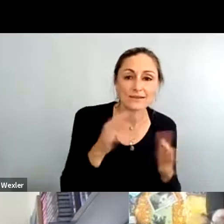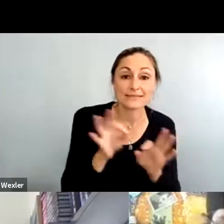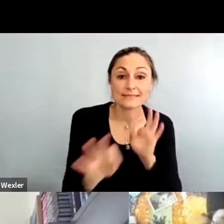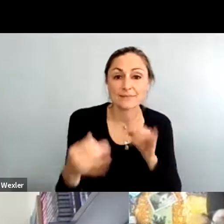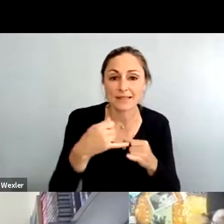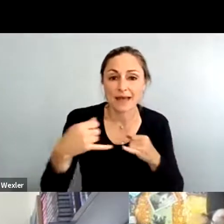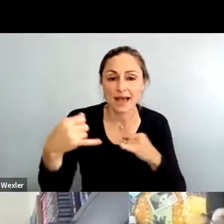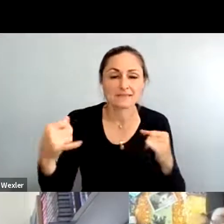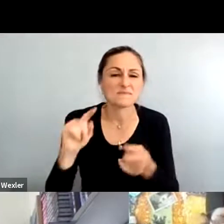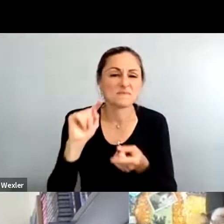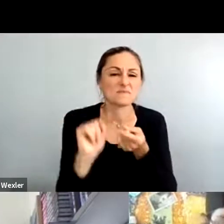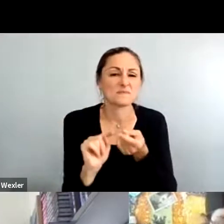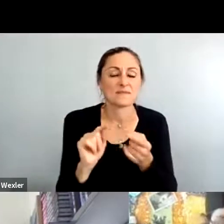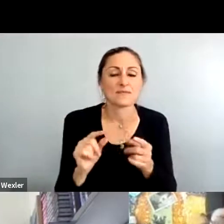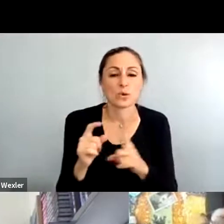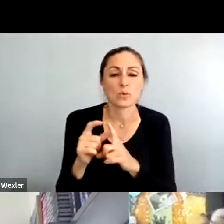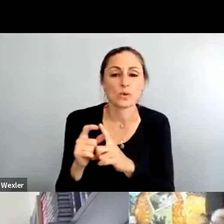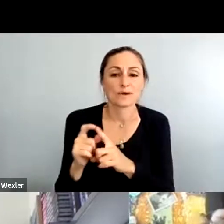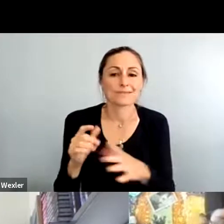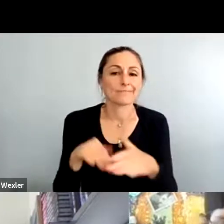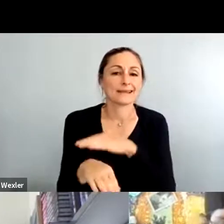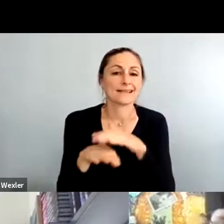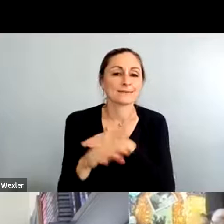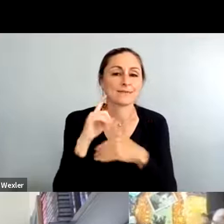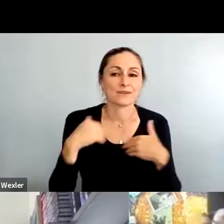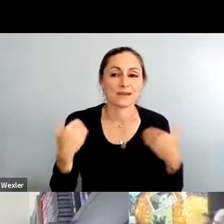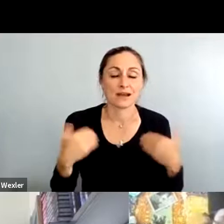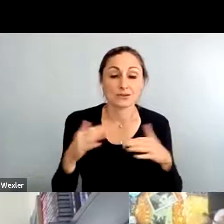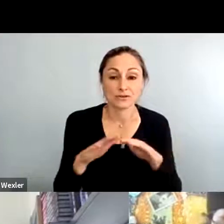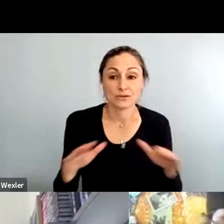words to make it accessible for young children. And I